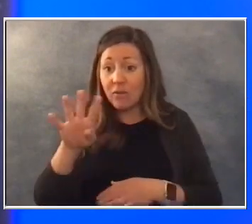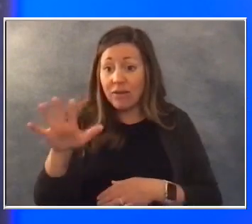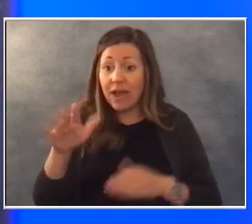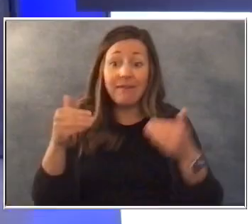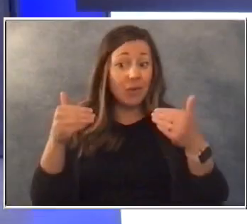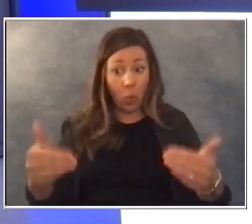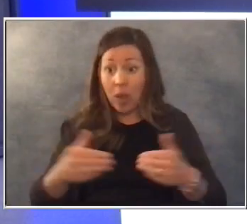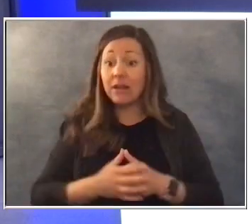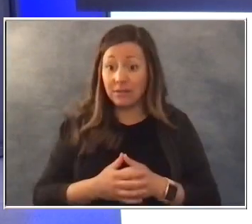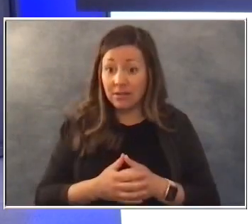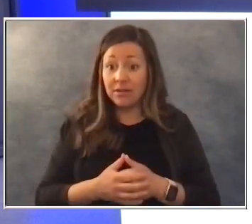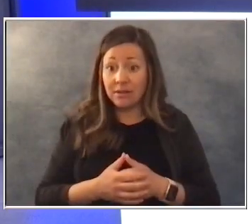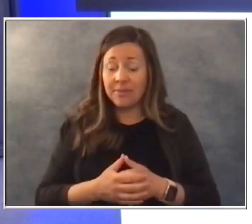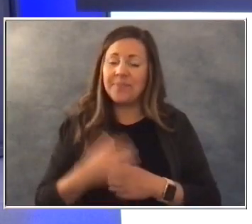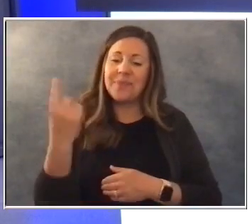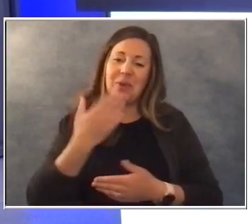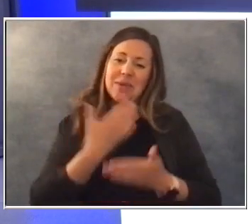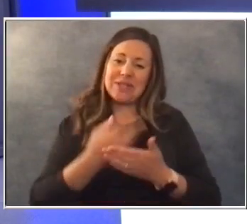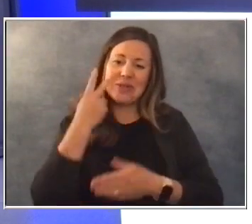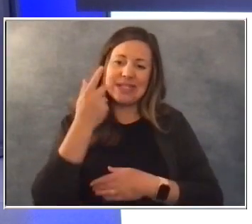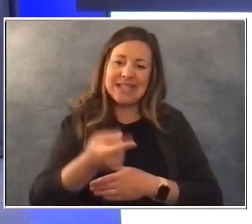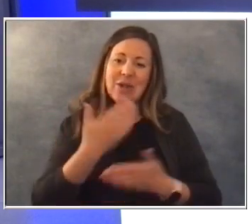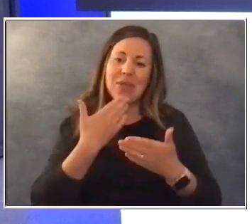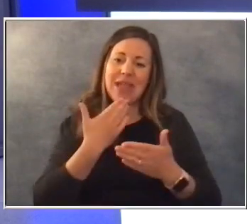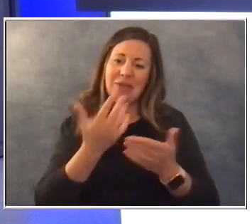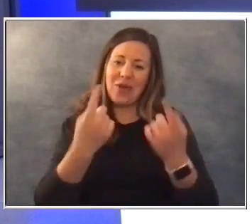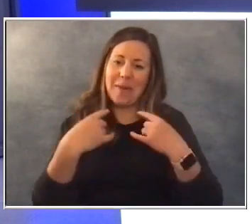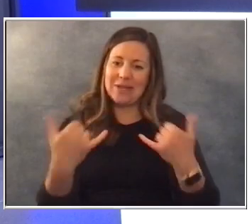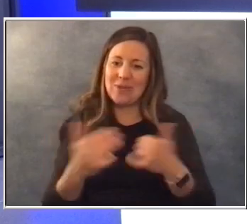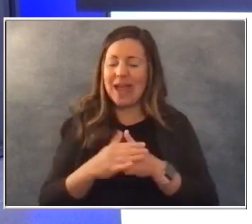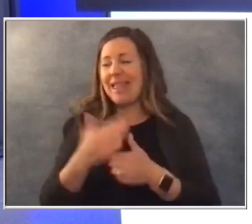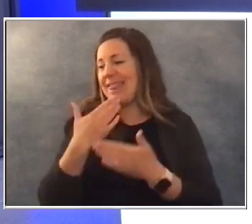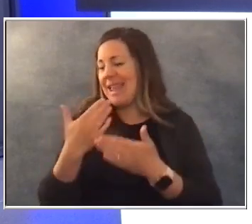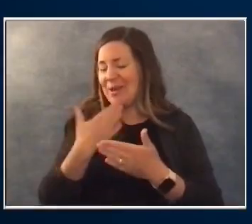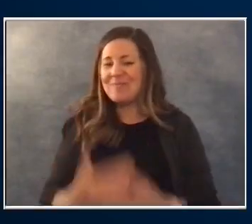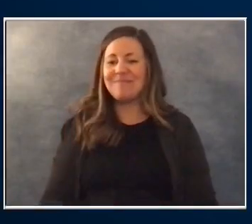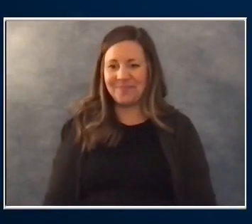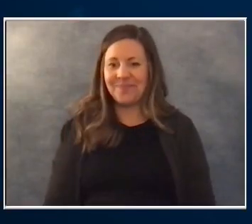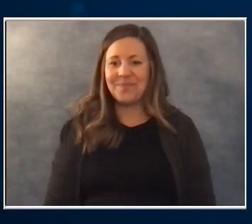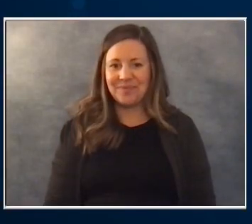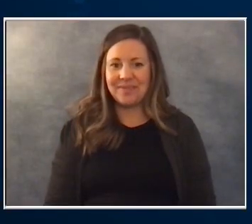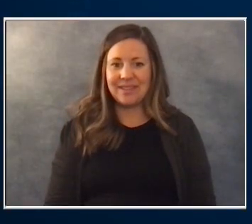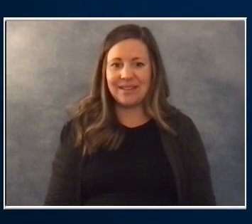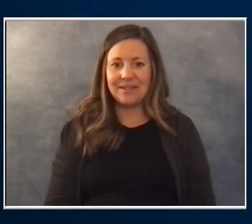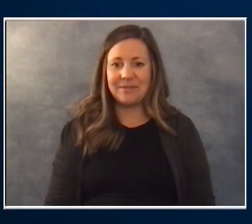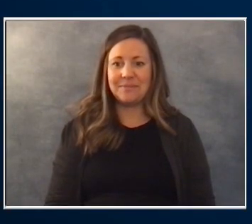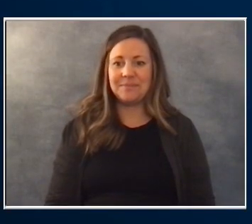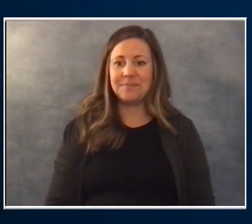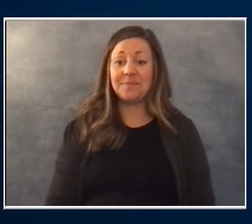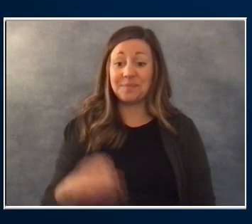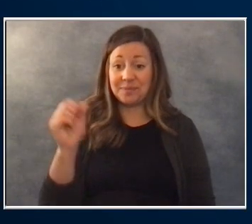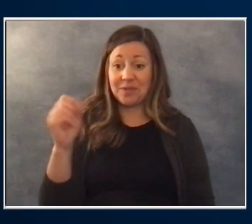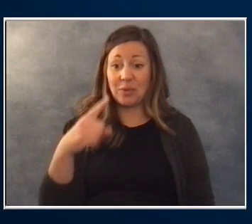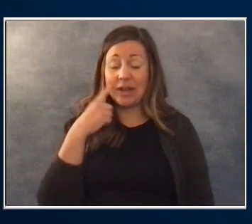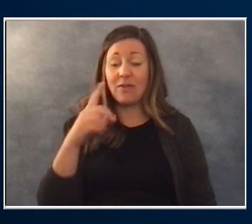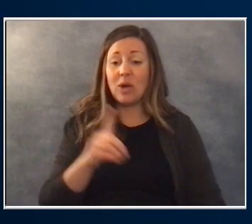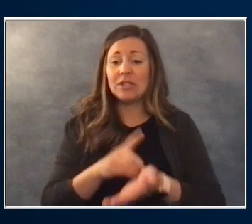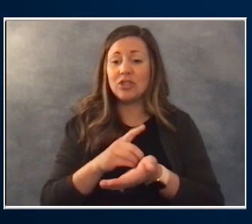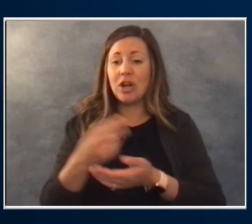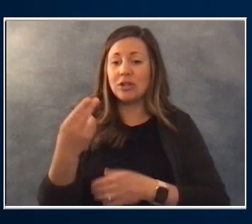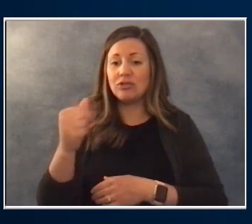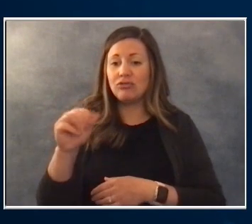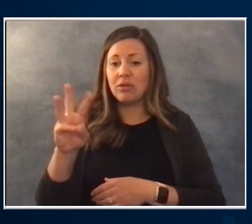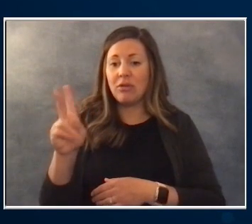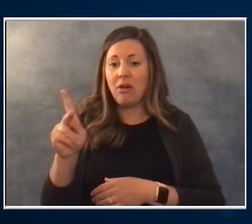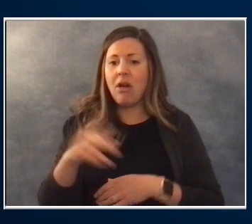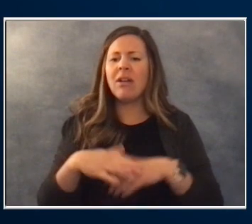Dr. Kasi, always good to see you. Thank you for being with us today. Thank you. Appreciate Thanks for having you. me. Question from Jean for Dr. Hawkinson. How do we explain the higher